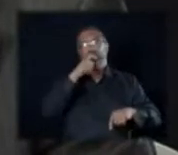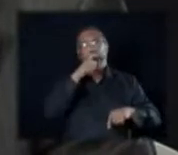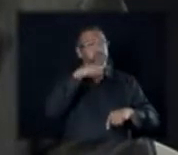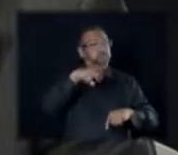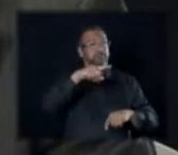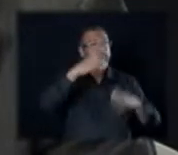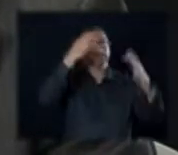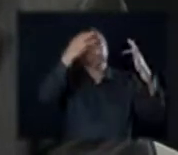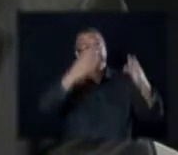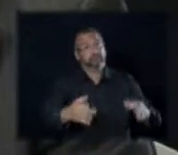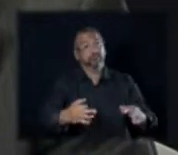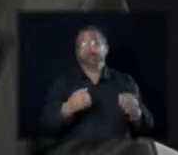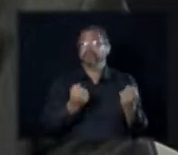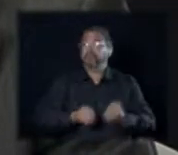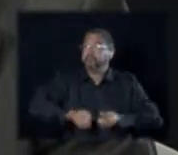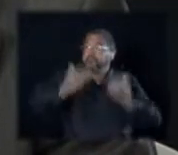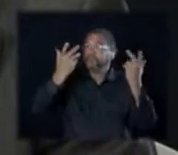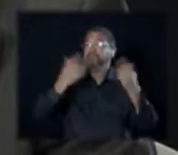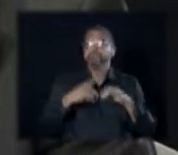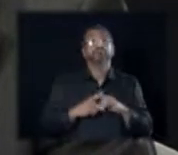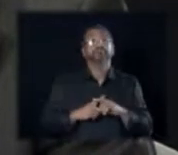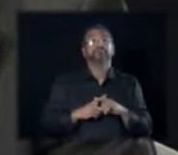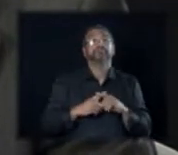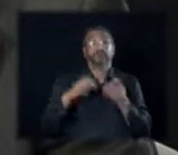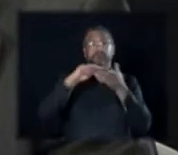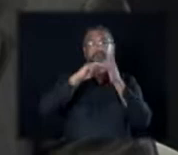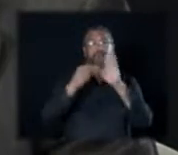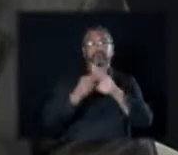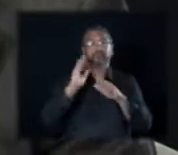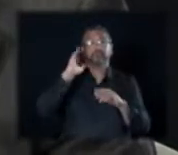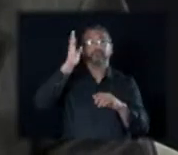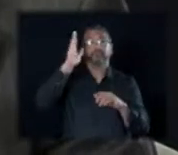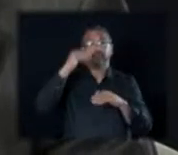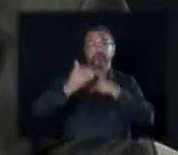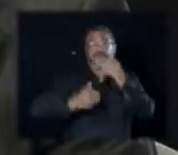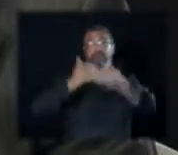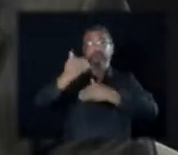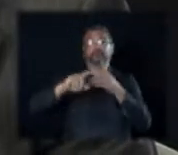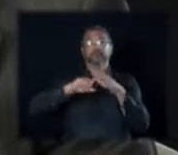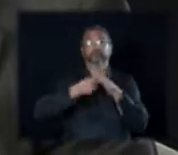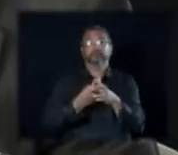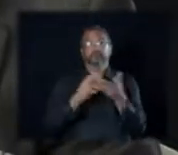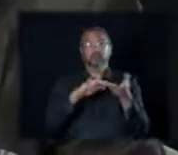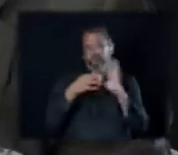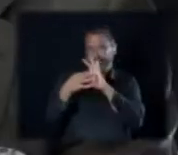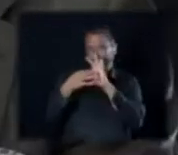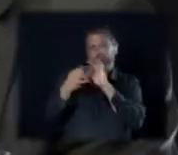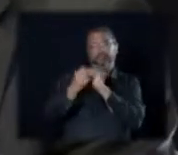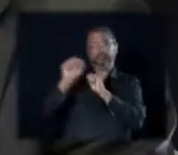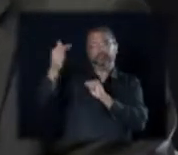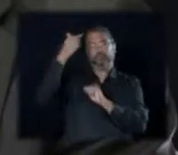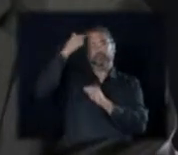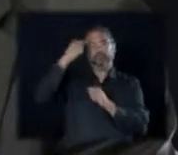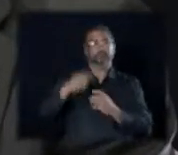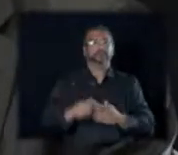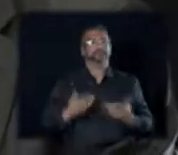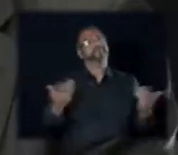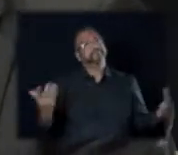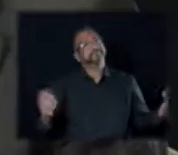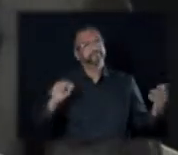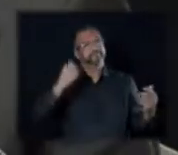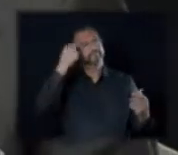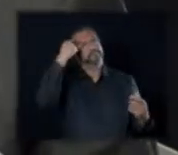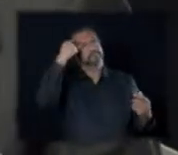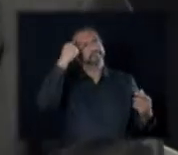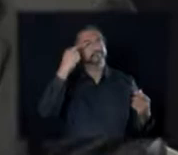We have not decided yet when or how much, and we will begin the process of coordinating with the government. I